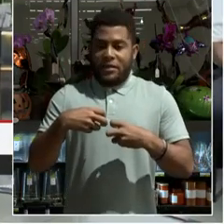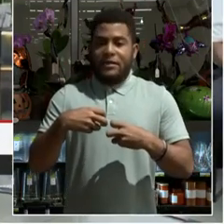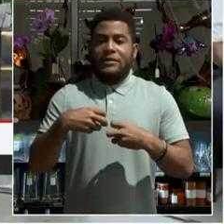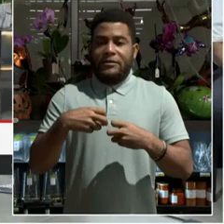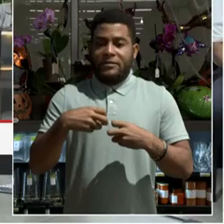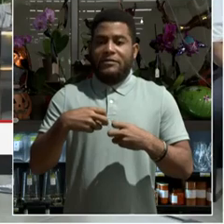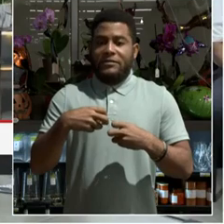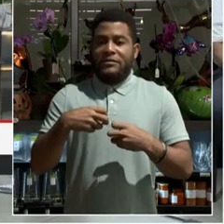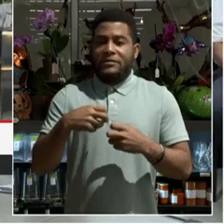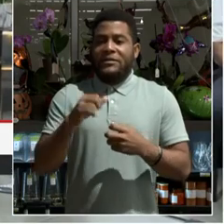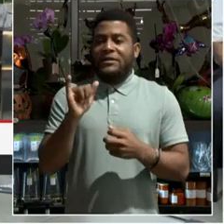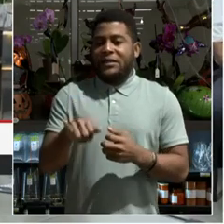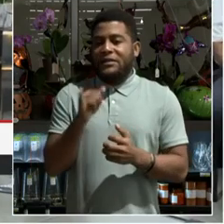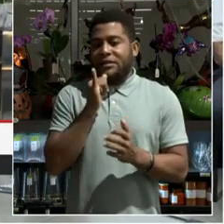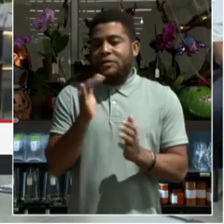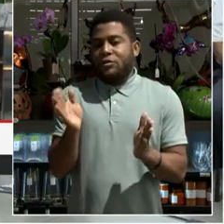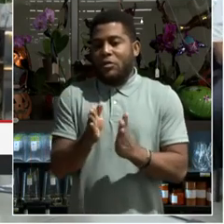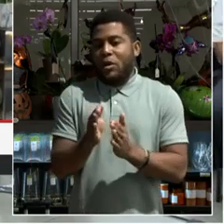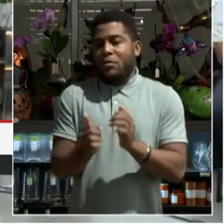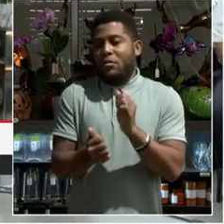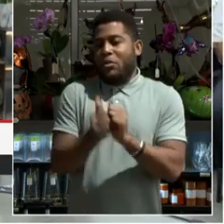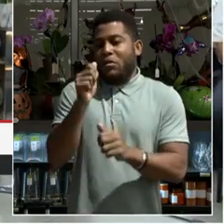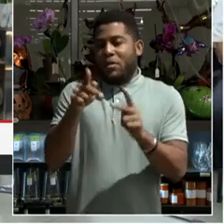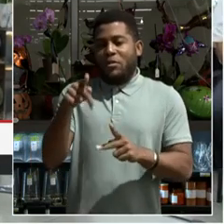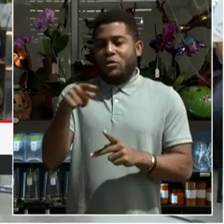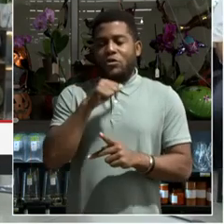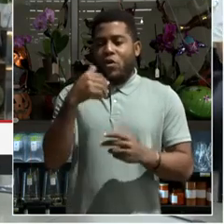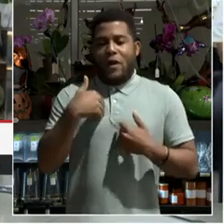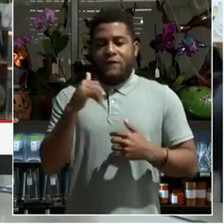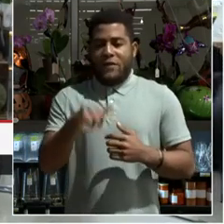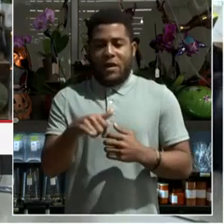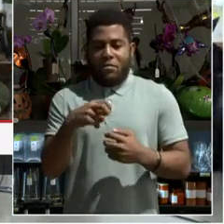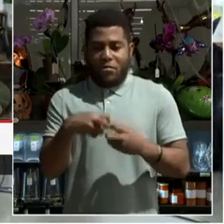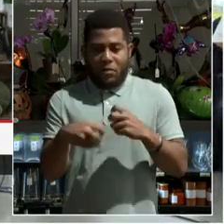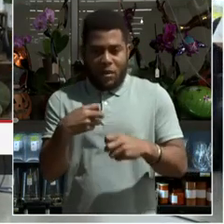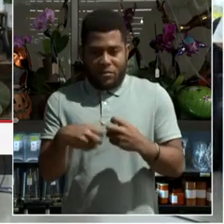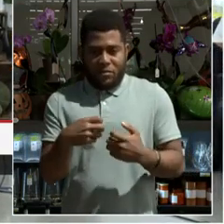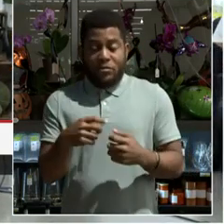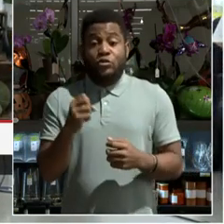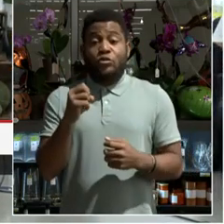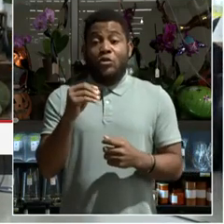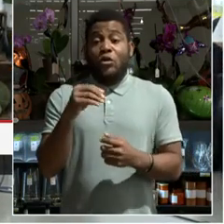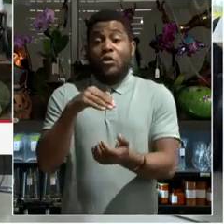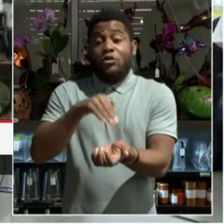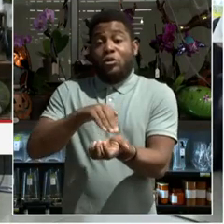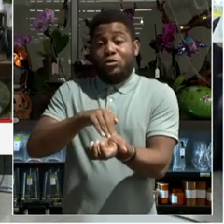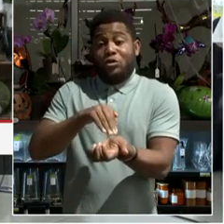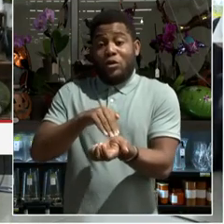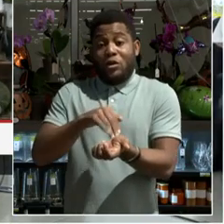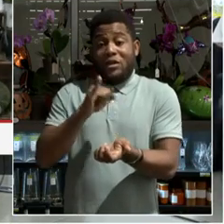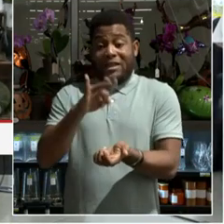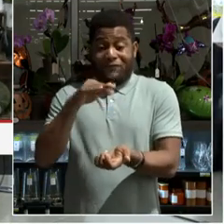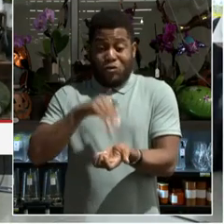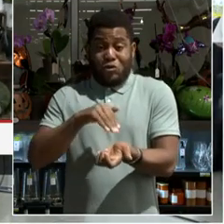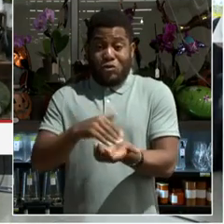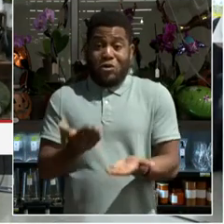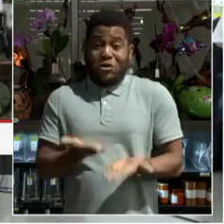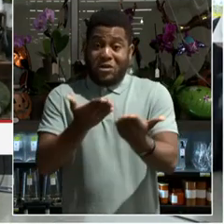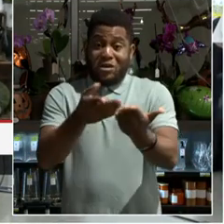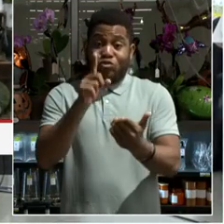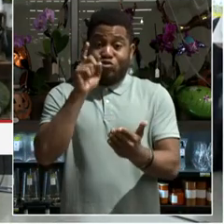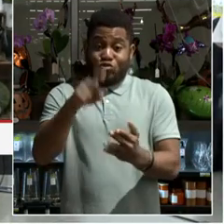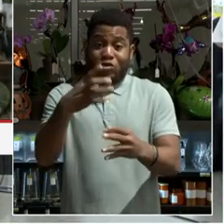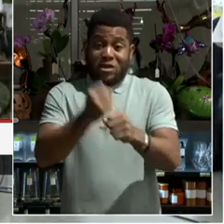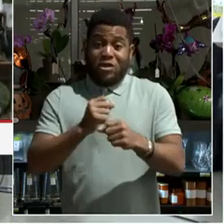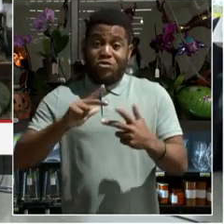of the population, and you receive the Moderna vaccine, your healthcare provider has made a recommendation for you to receive an additional dose. You should have taken